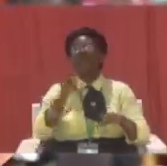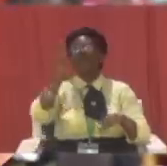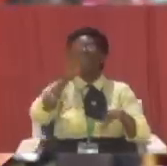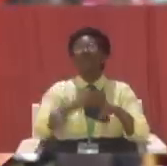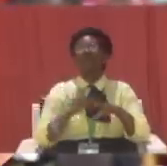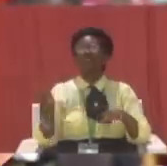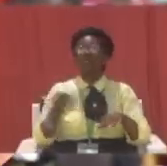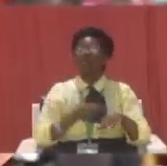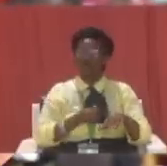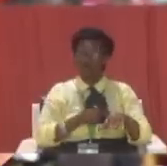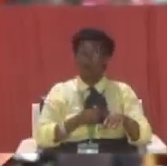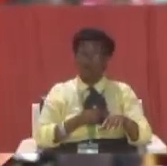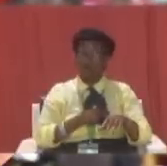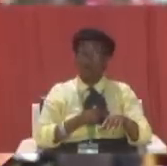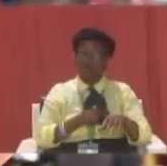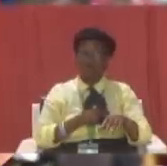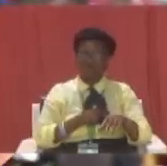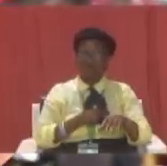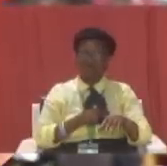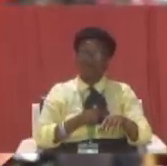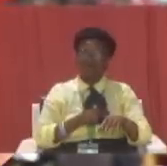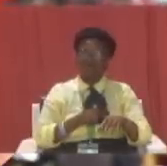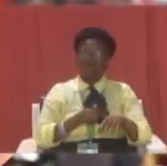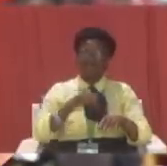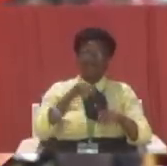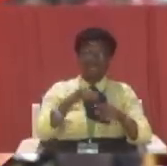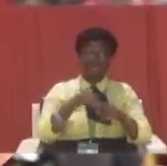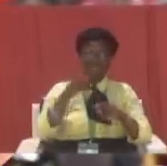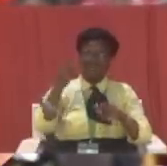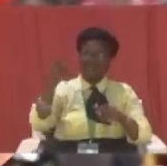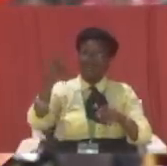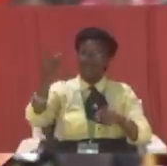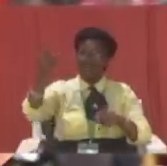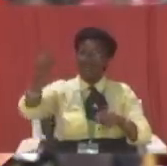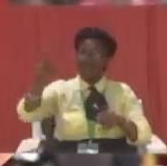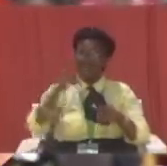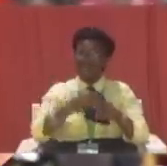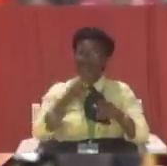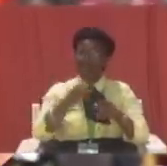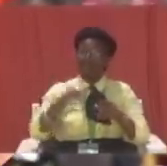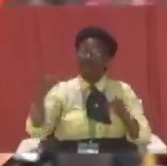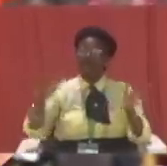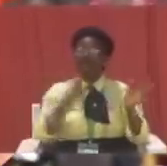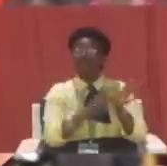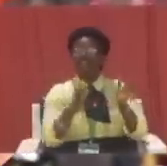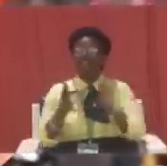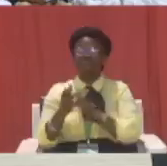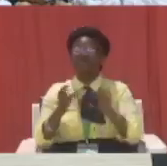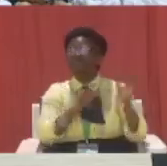whatever evil the devil may be planning against your family is canceled.